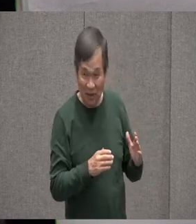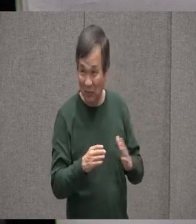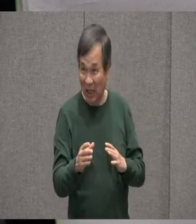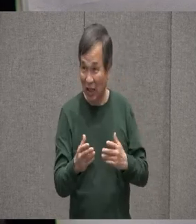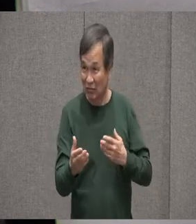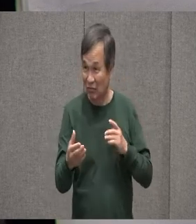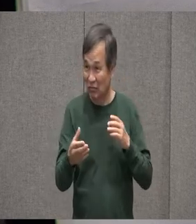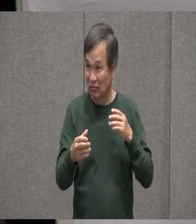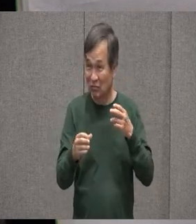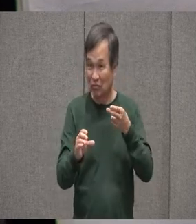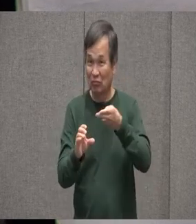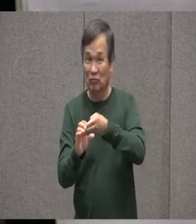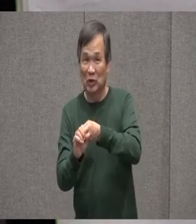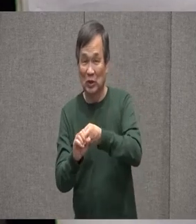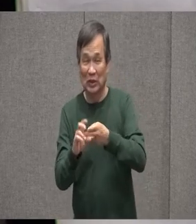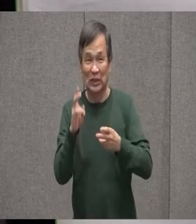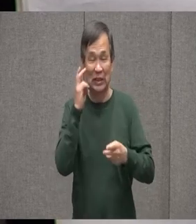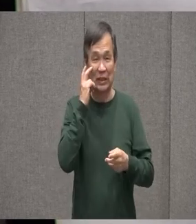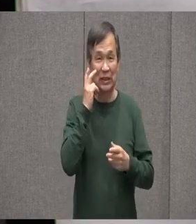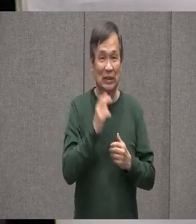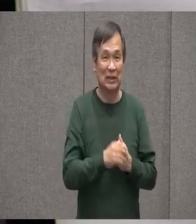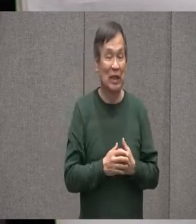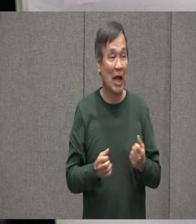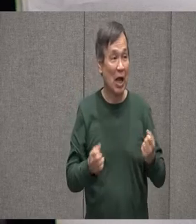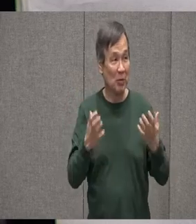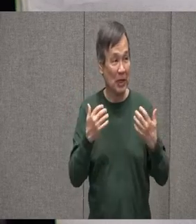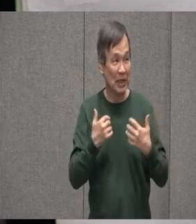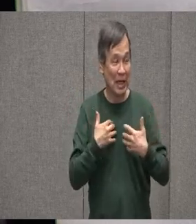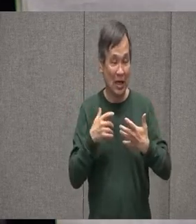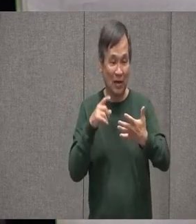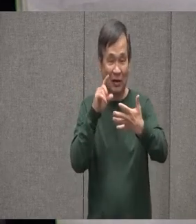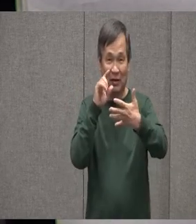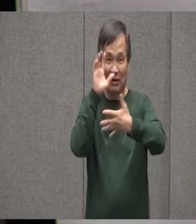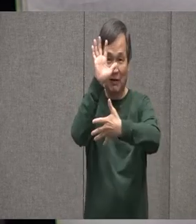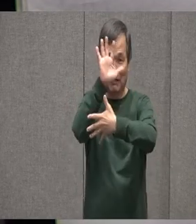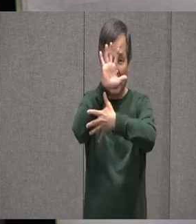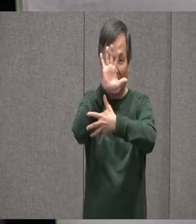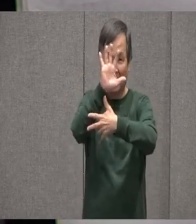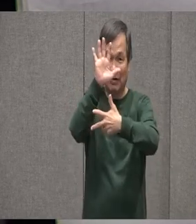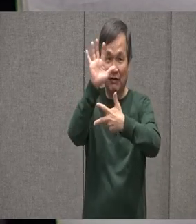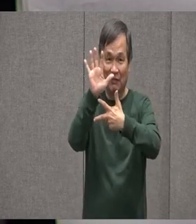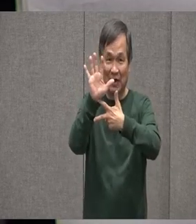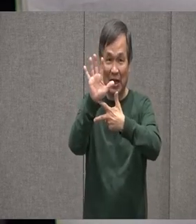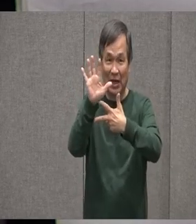too. How many do we have now? Have you been keeping track?